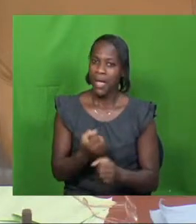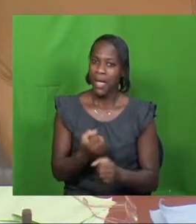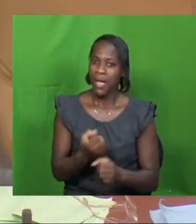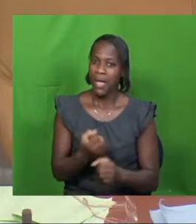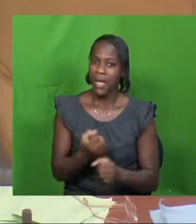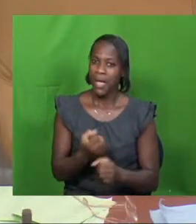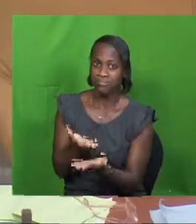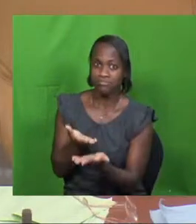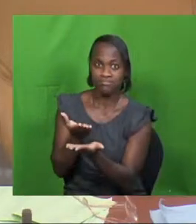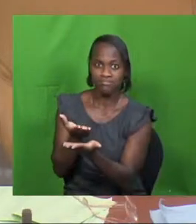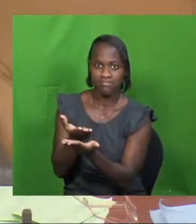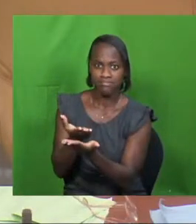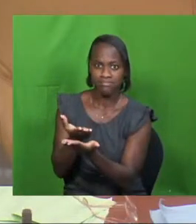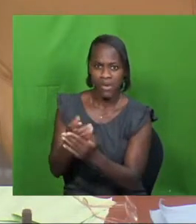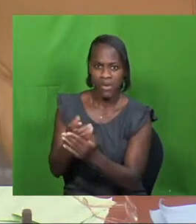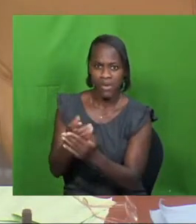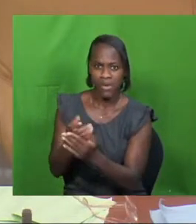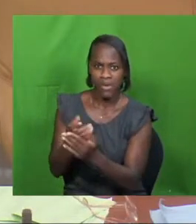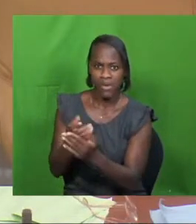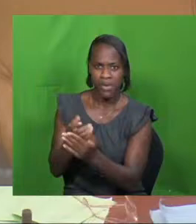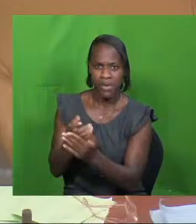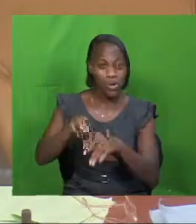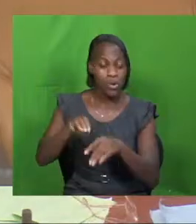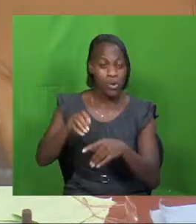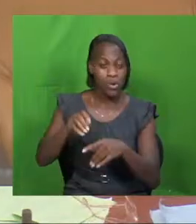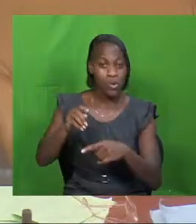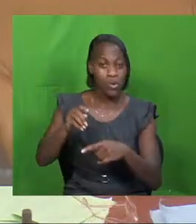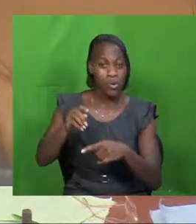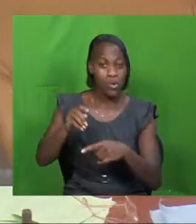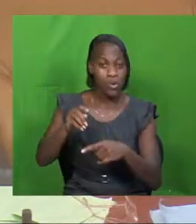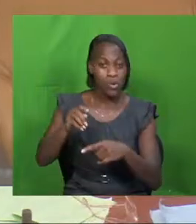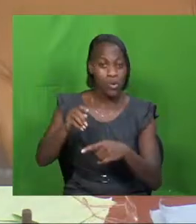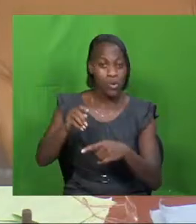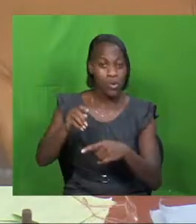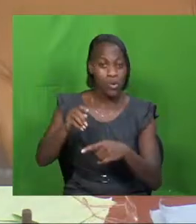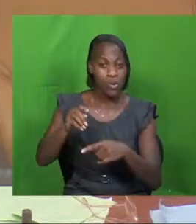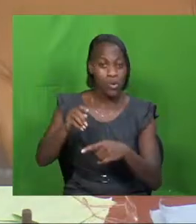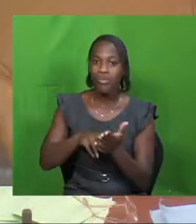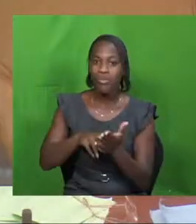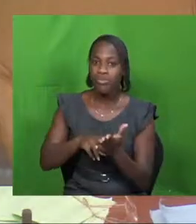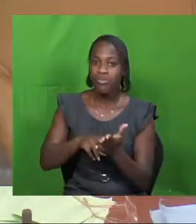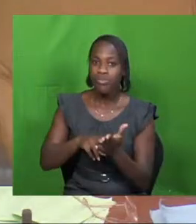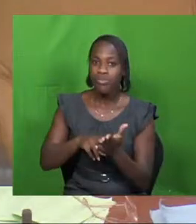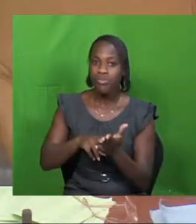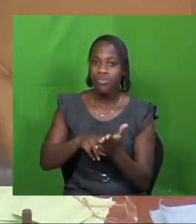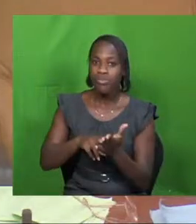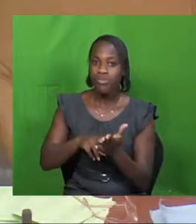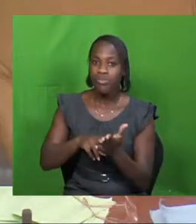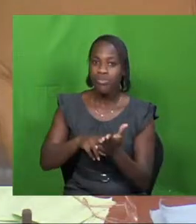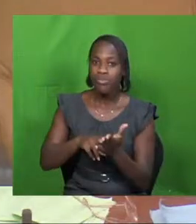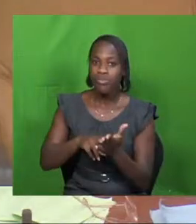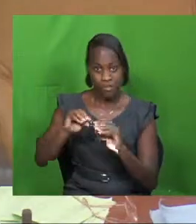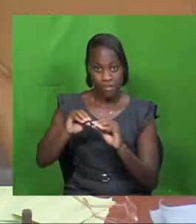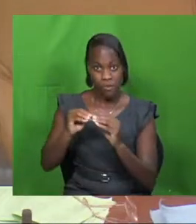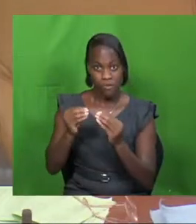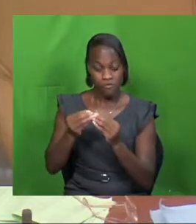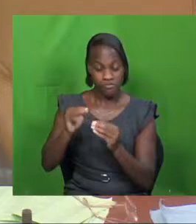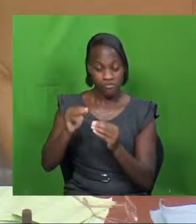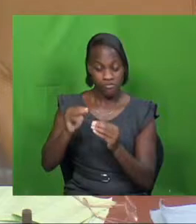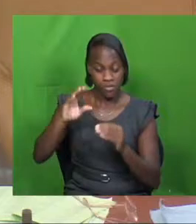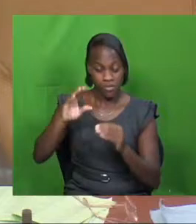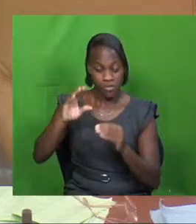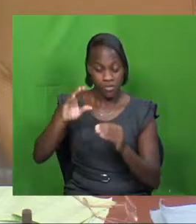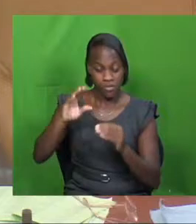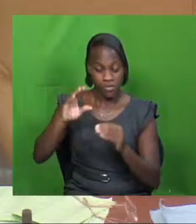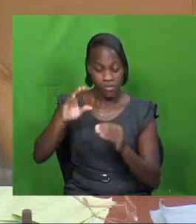critical paper that was laid was annual report on the staffing positions of the Office of the President for the